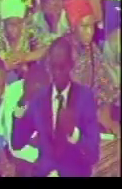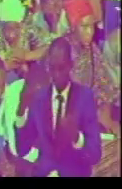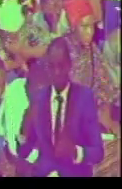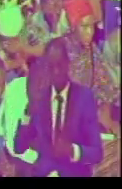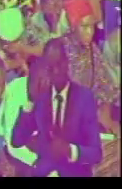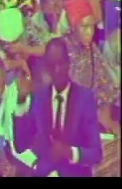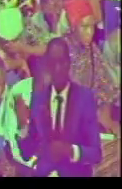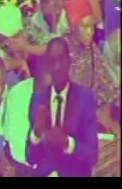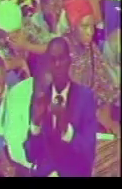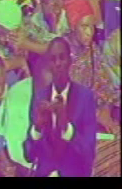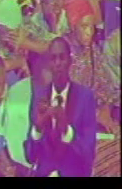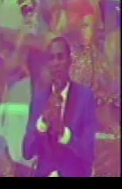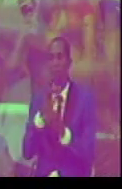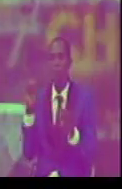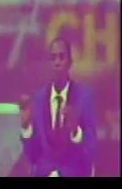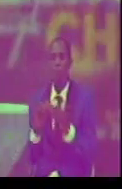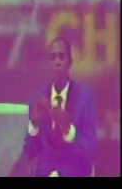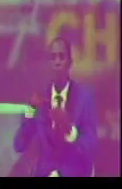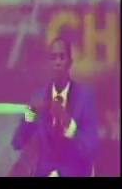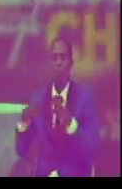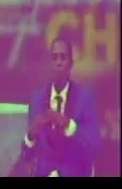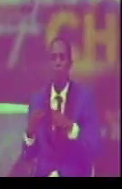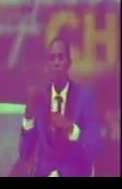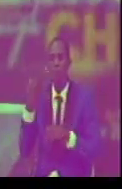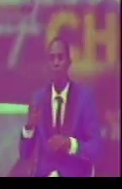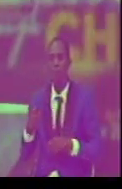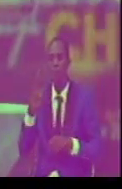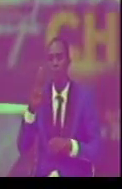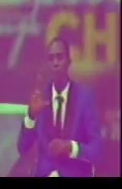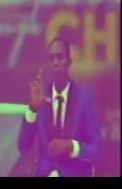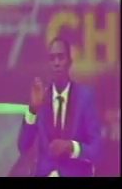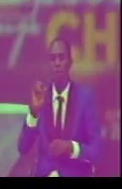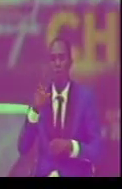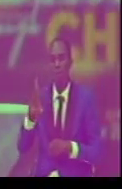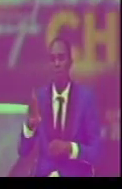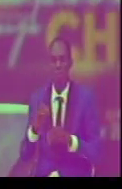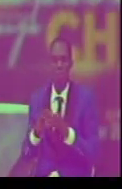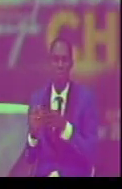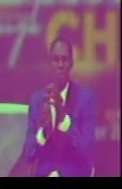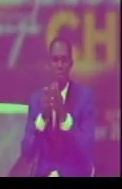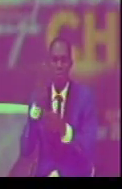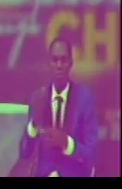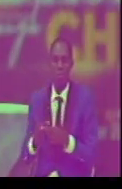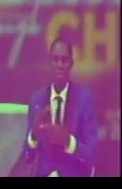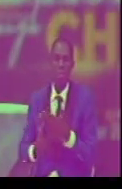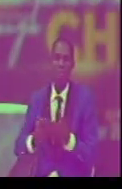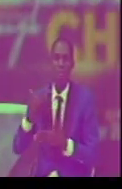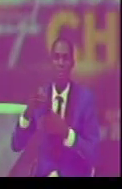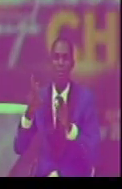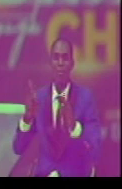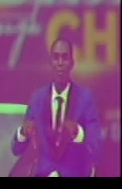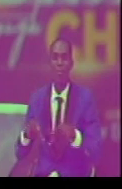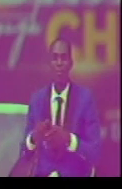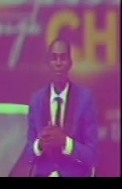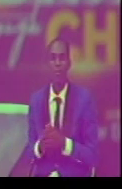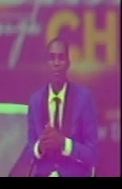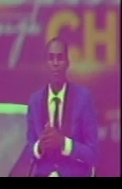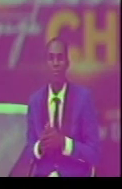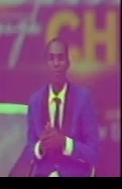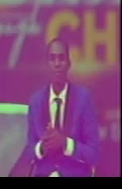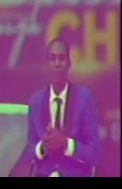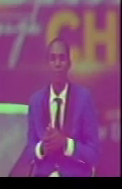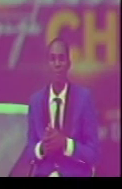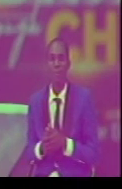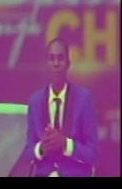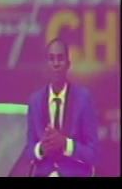till evermore, you will not have it again. Ulcer of 2 years vanished away. Let's listen to the